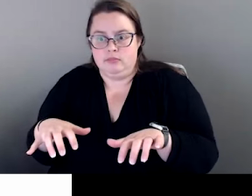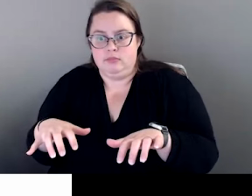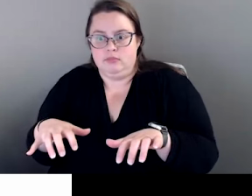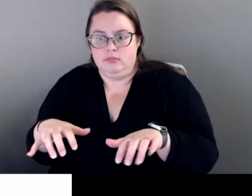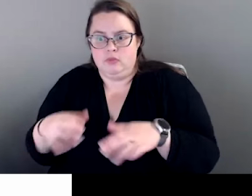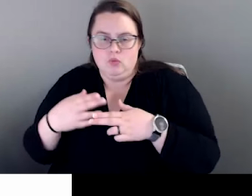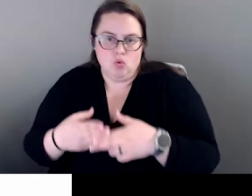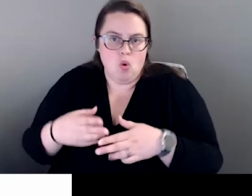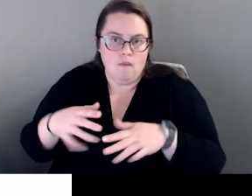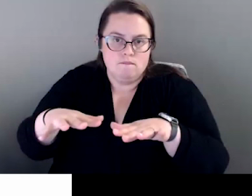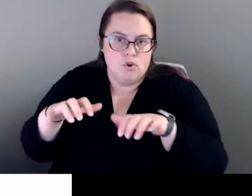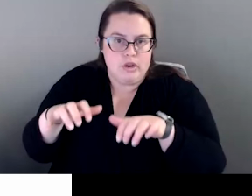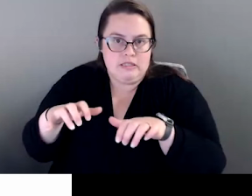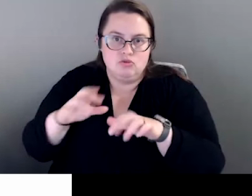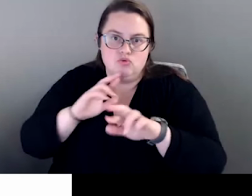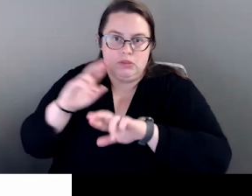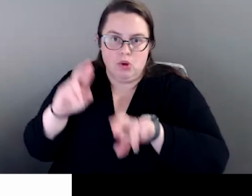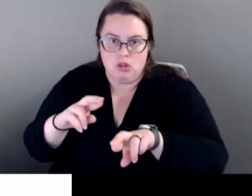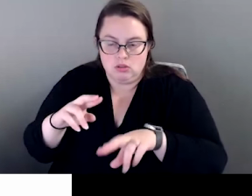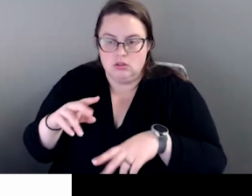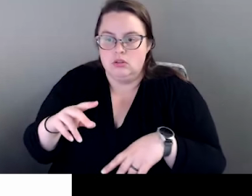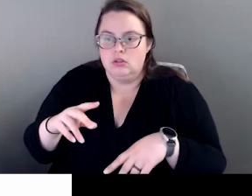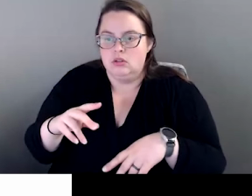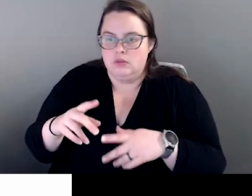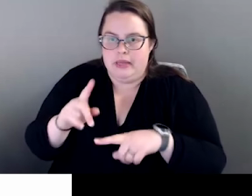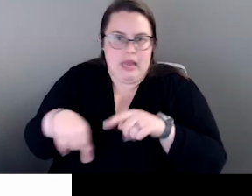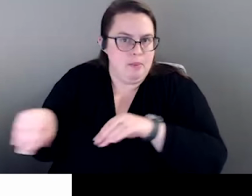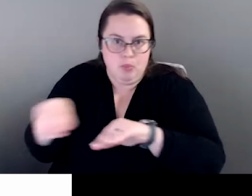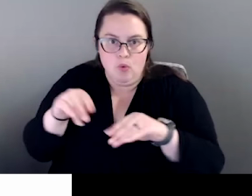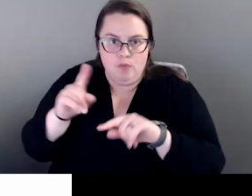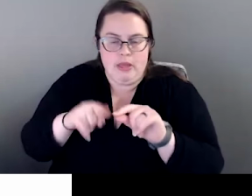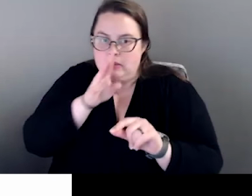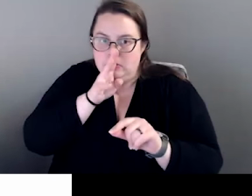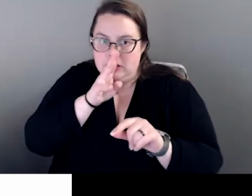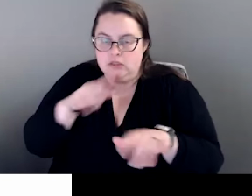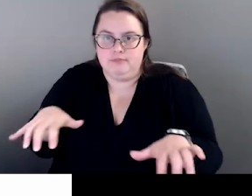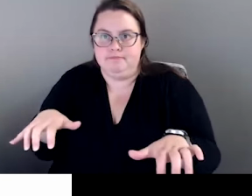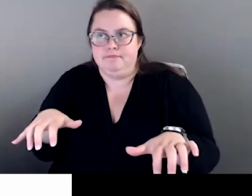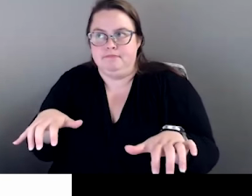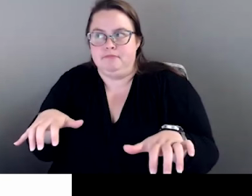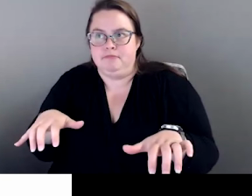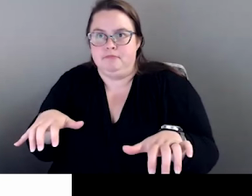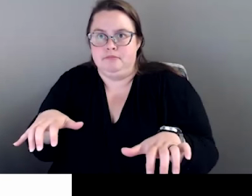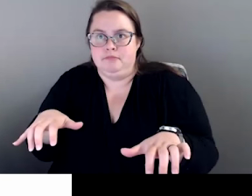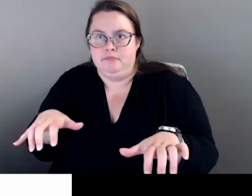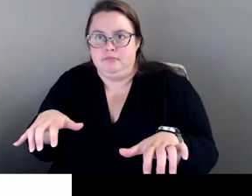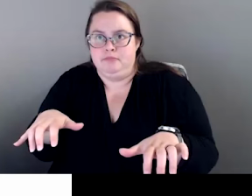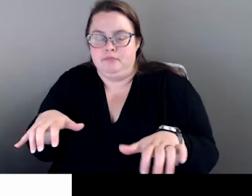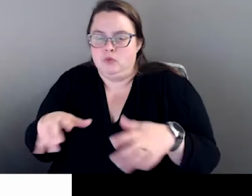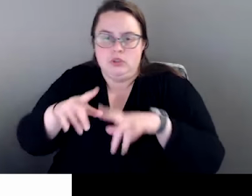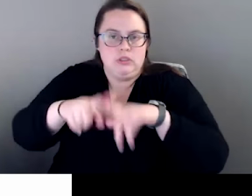freeze response. And so where they can't move or they can't speak. So it does happen. So it just, yeah, it depends on the individual.